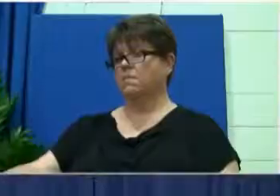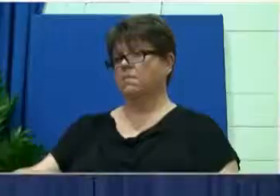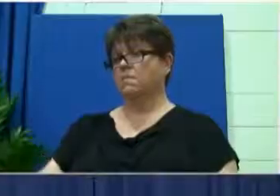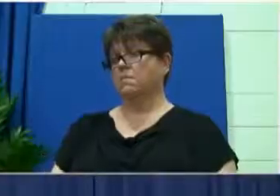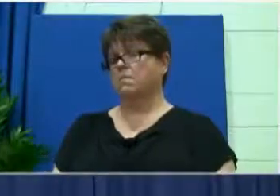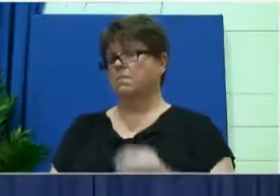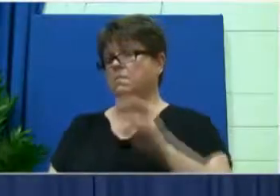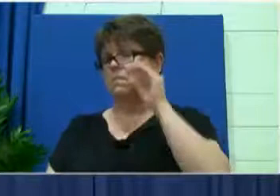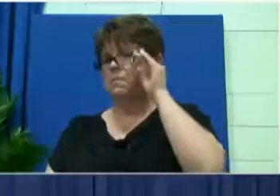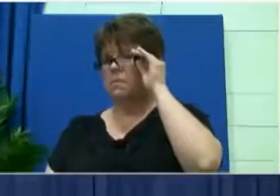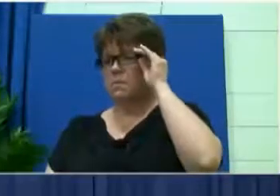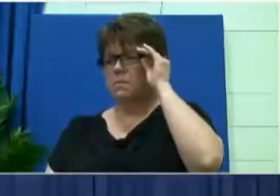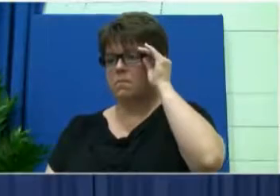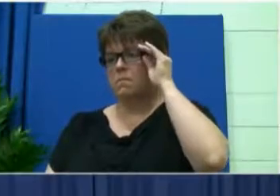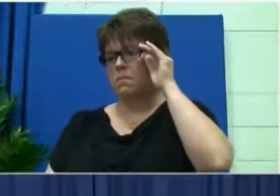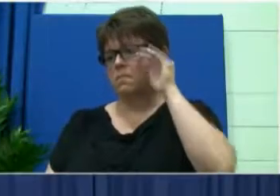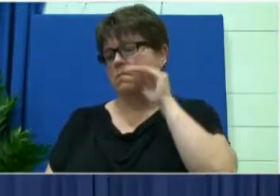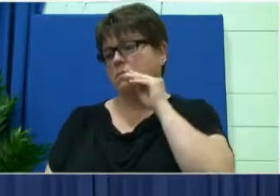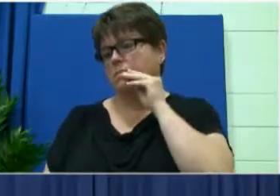Arts.